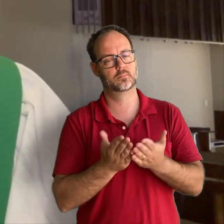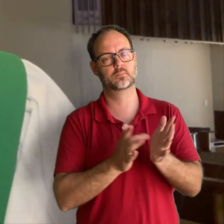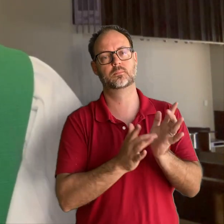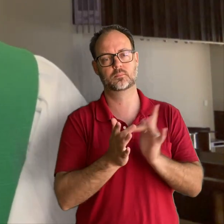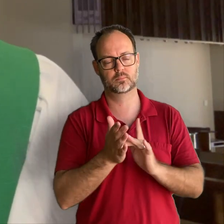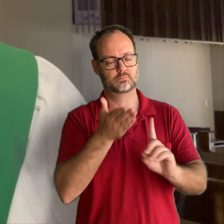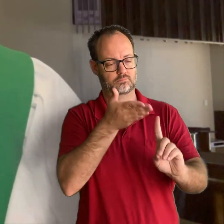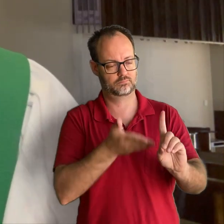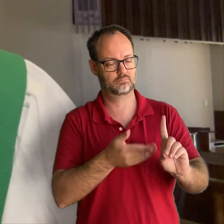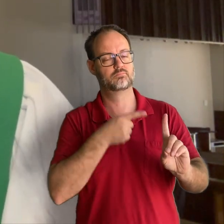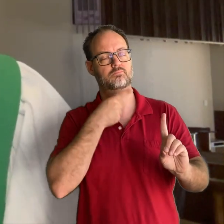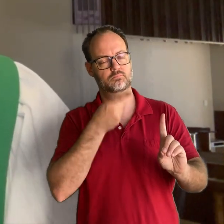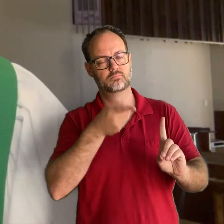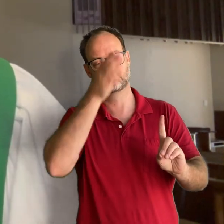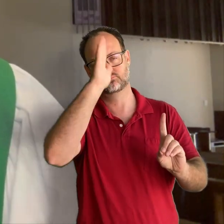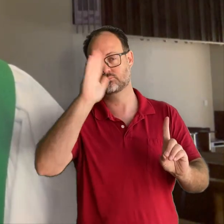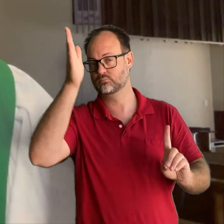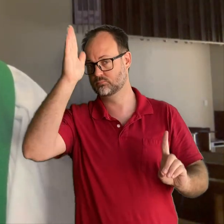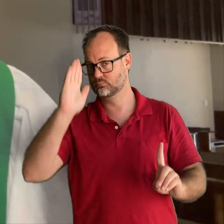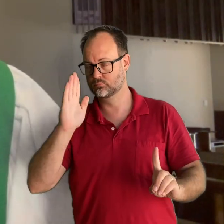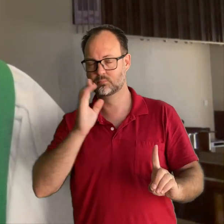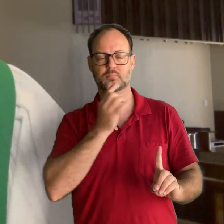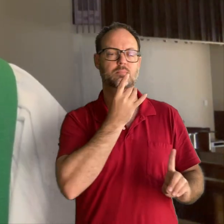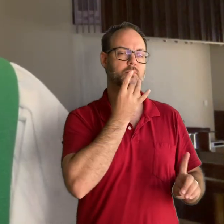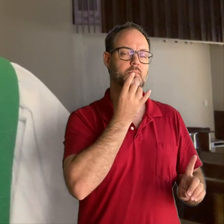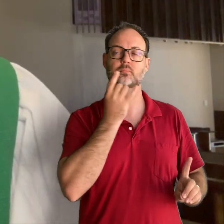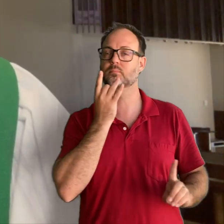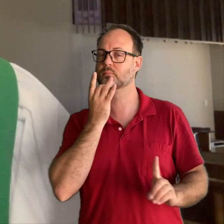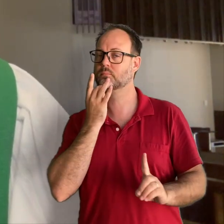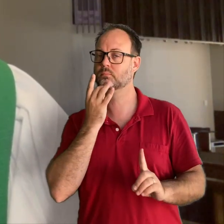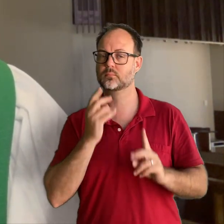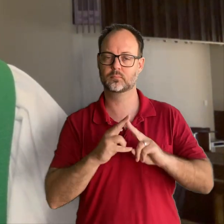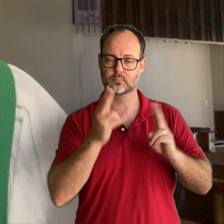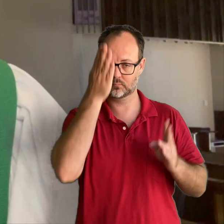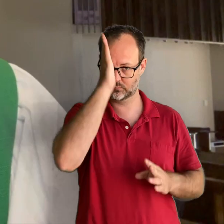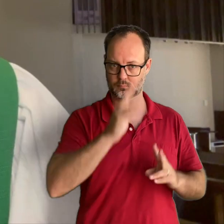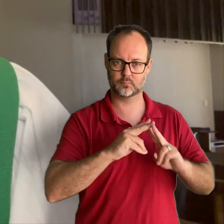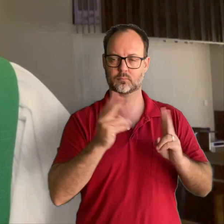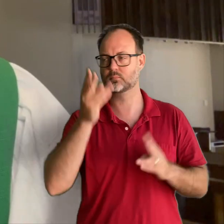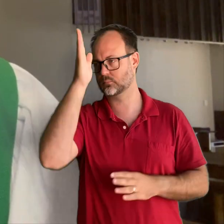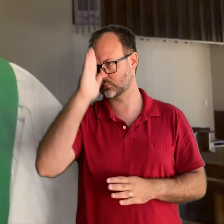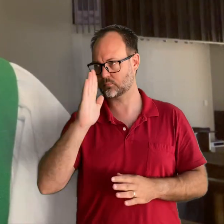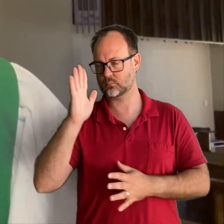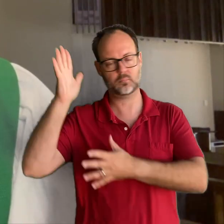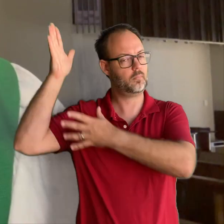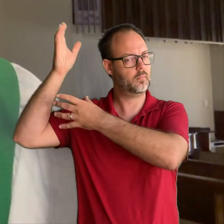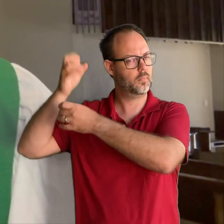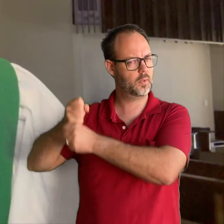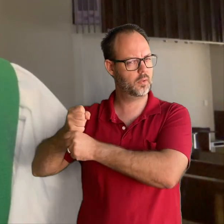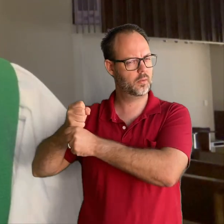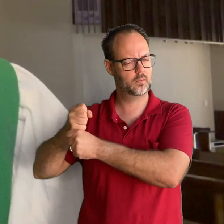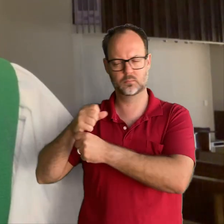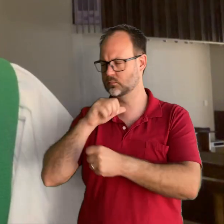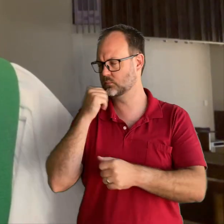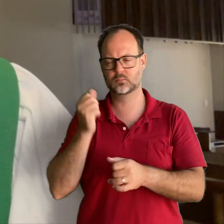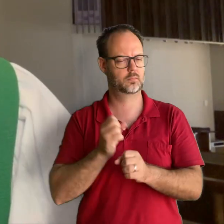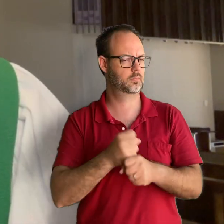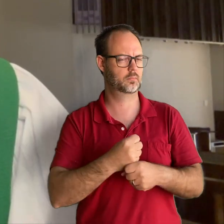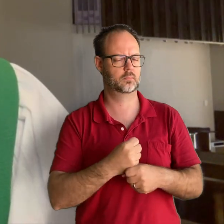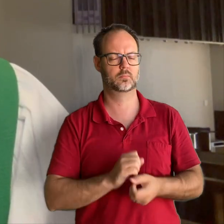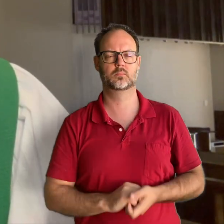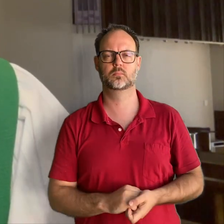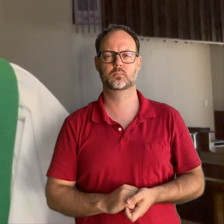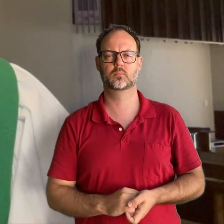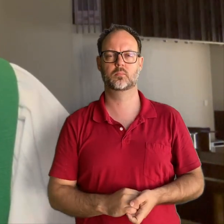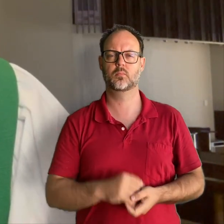that Jesus really is God of God, light of light, very God of very God, begotten,